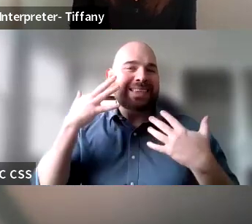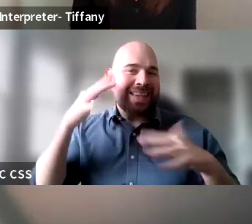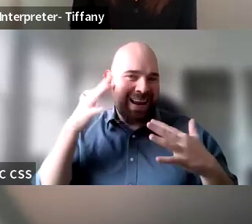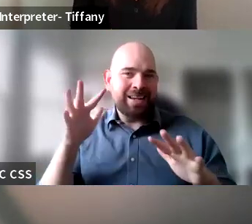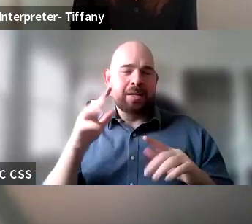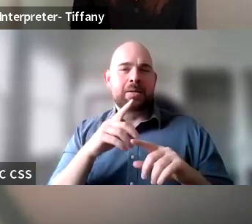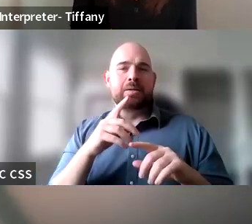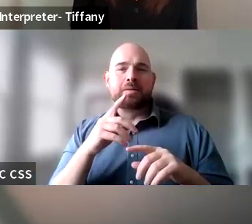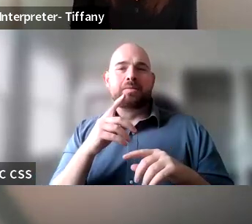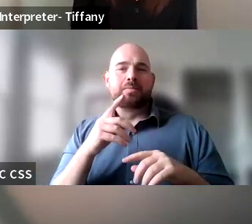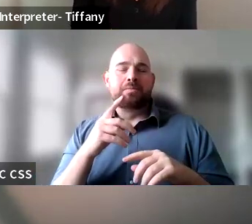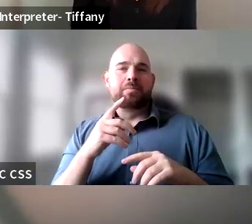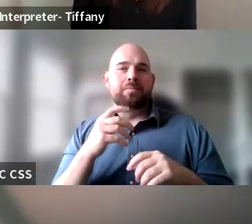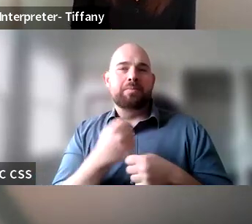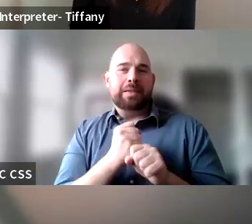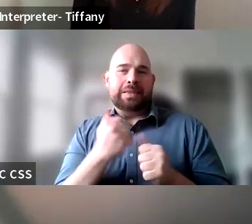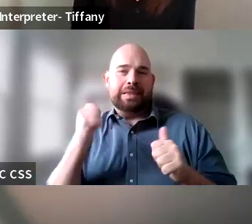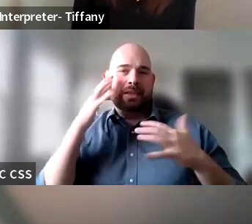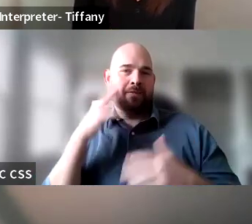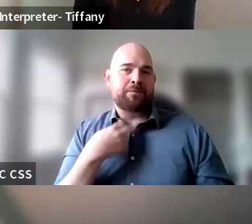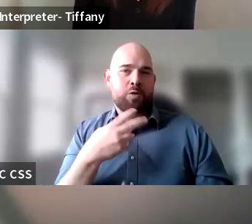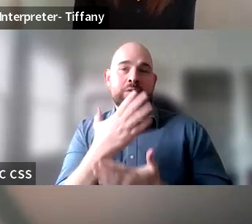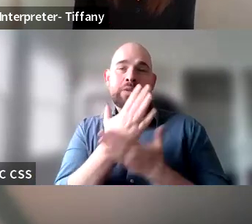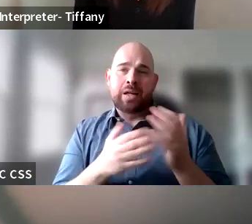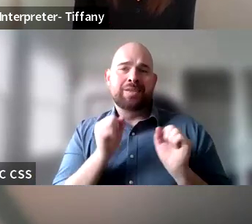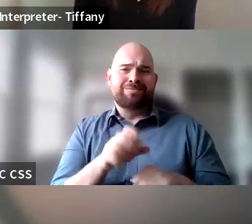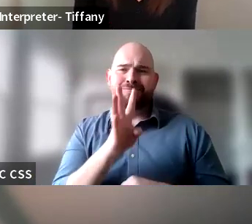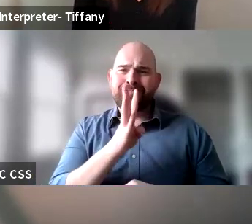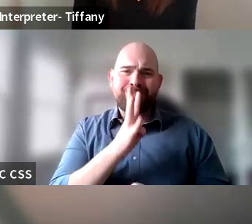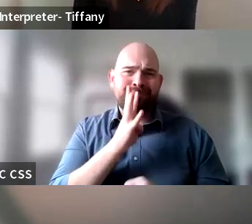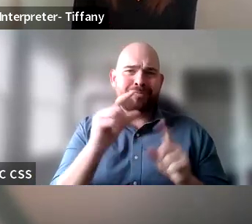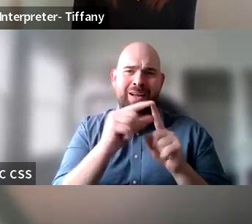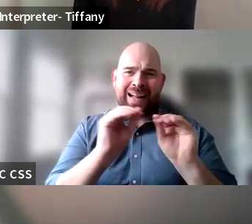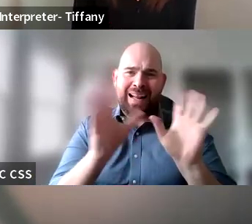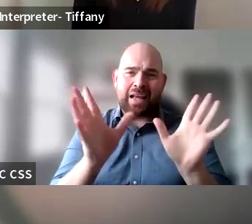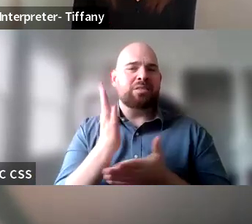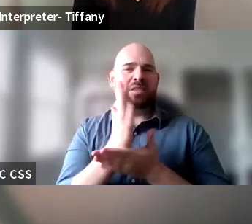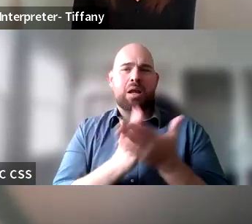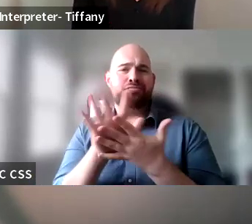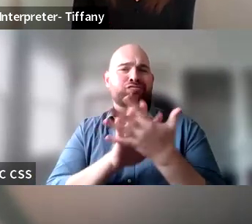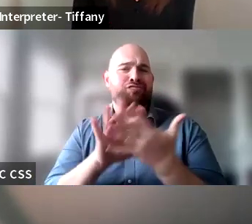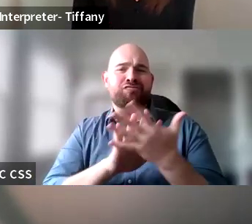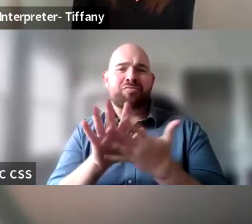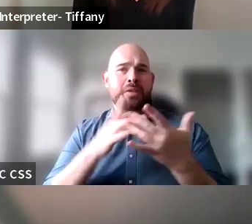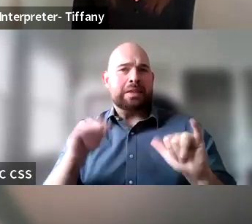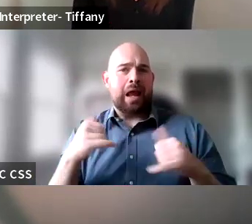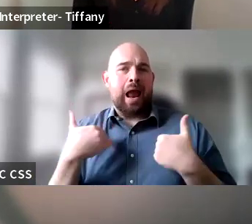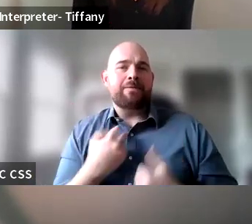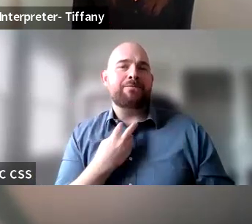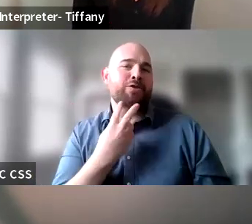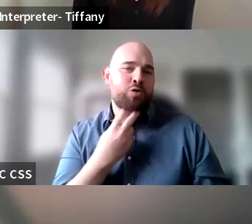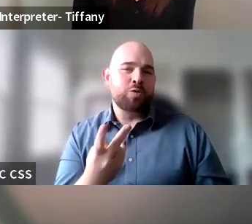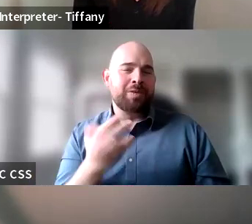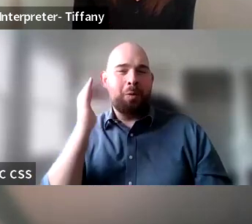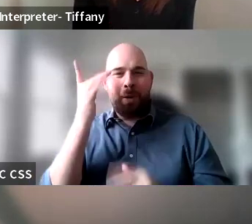mute. We do have vocal sounds that we are able to produce. Absolutely. And some of us can speak